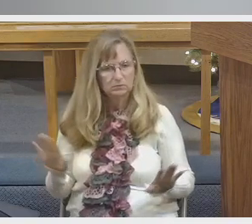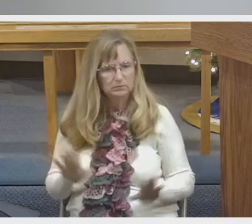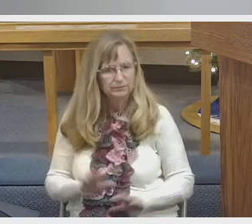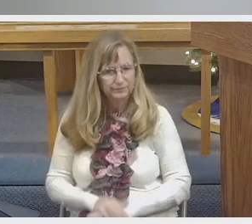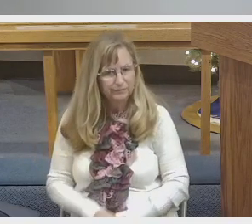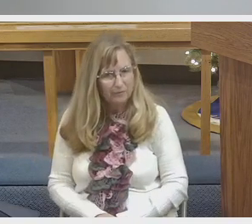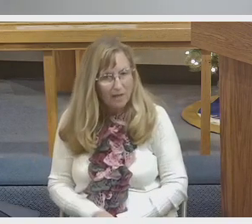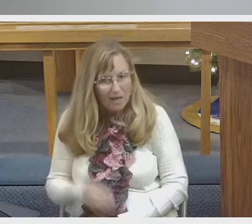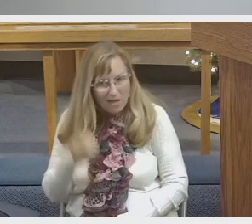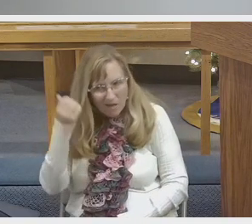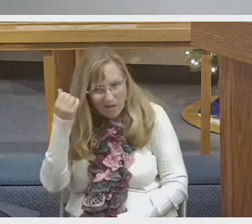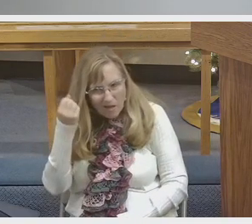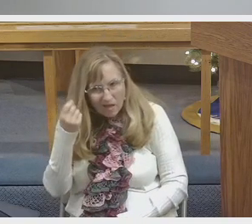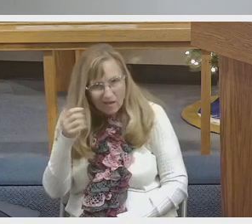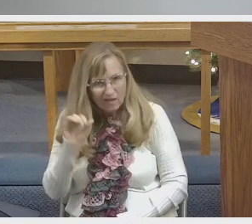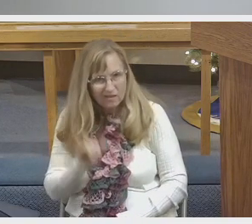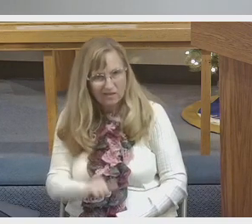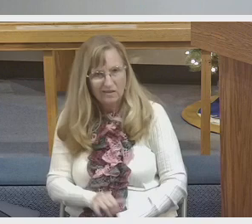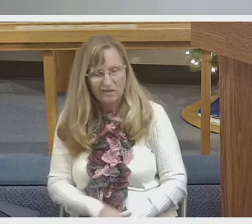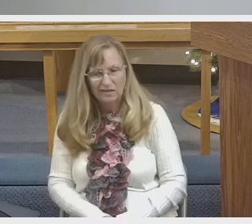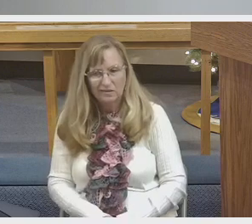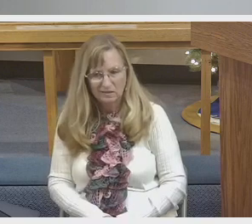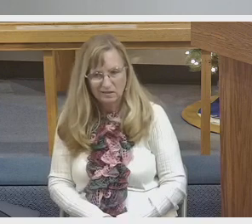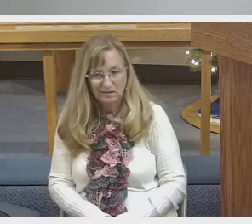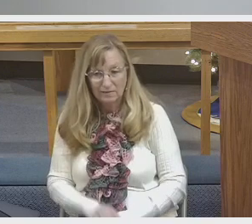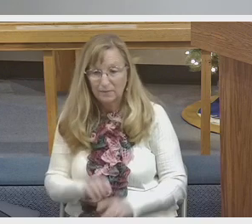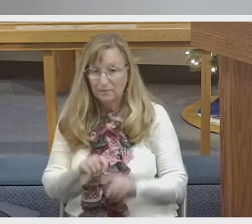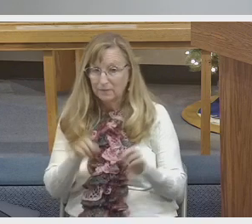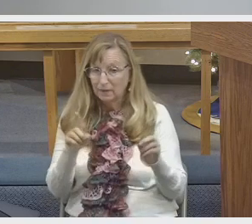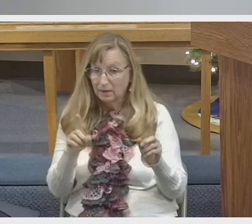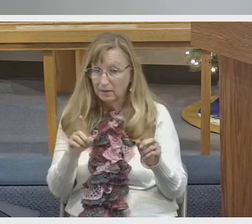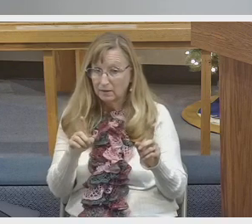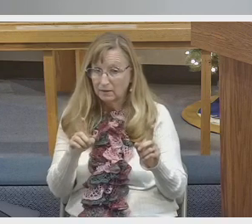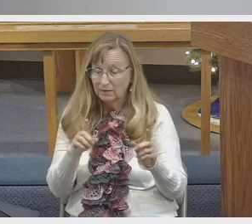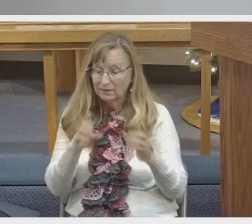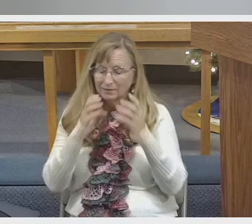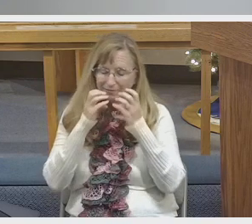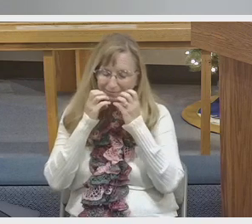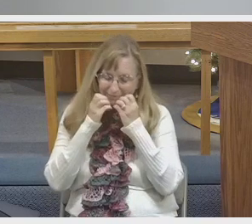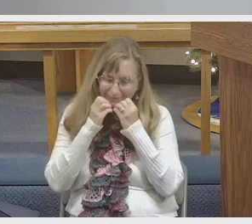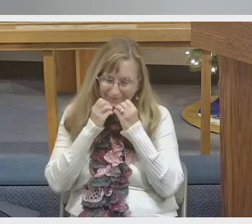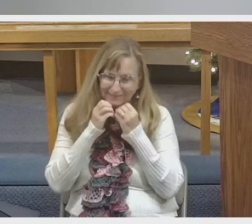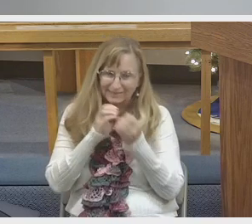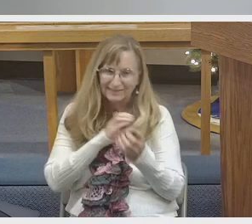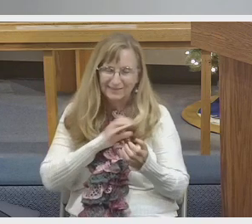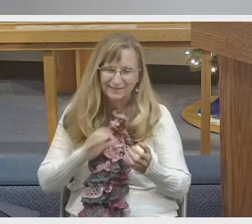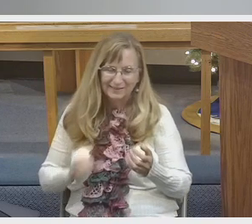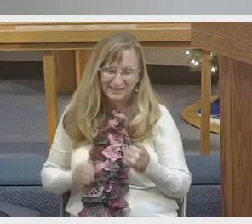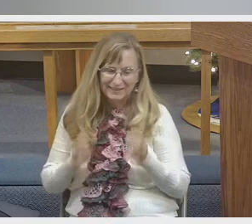possible. We understand it. But for you, dear Christian,